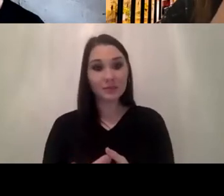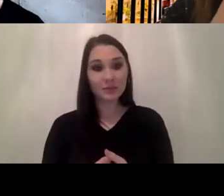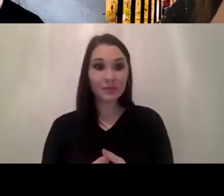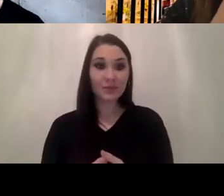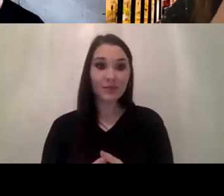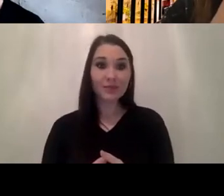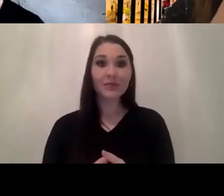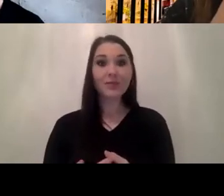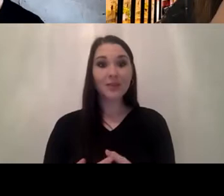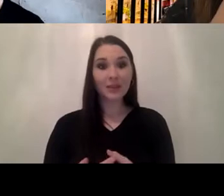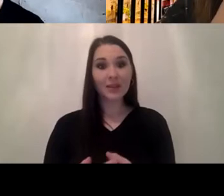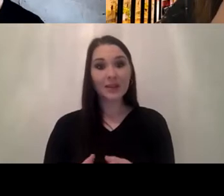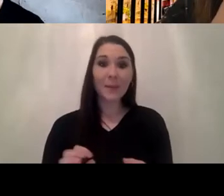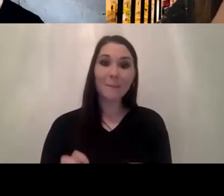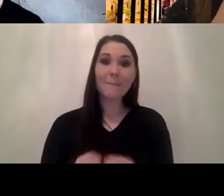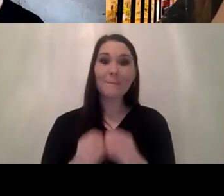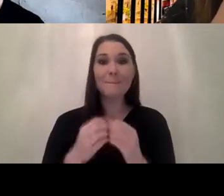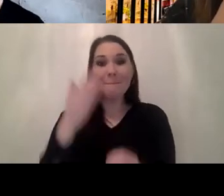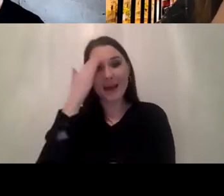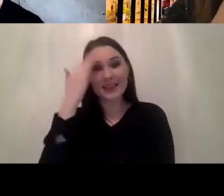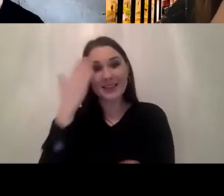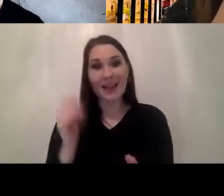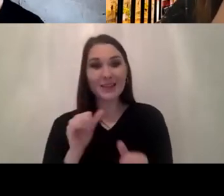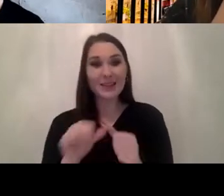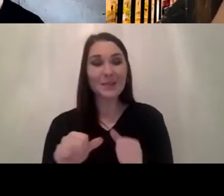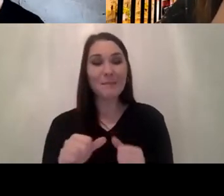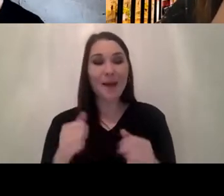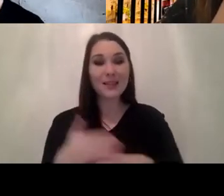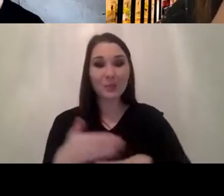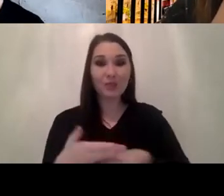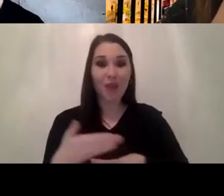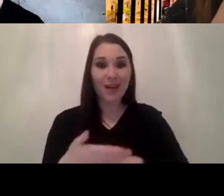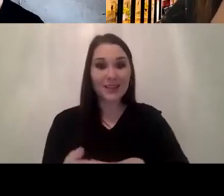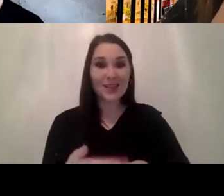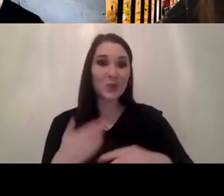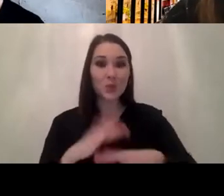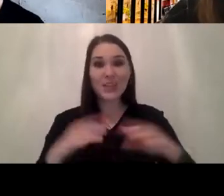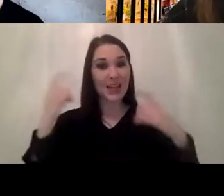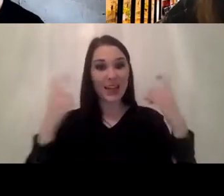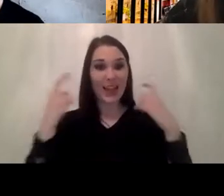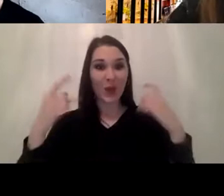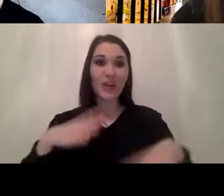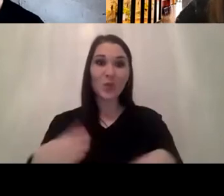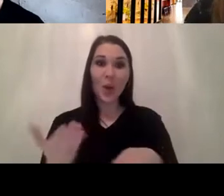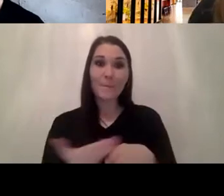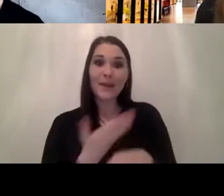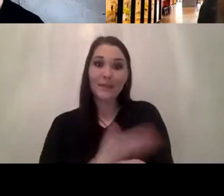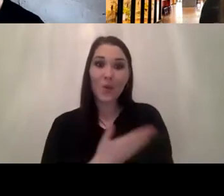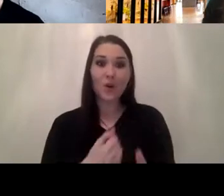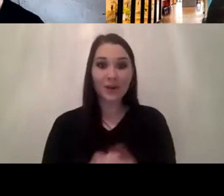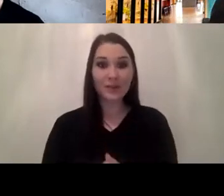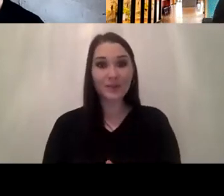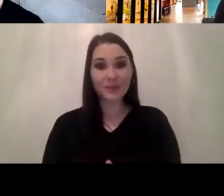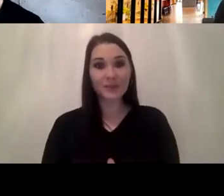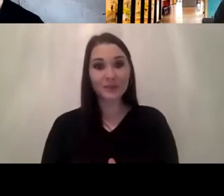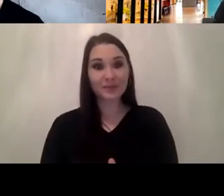It's just kind of, it makes sense, it's best practice to have it, but we didn't necessarily think that we needed one before. So I read